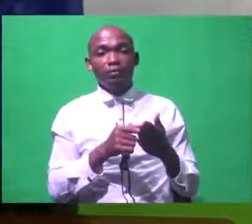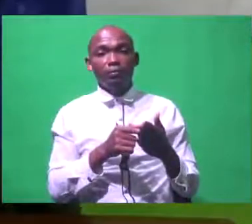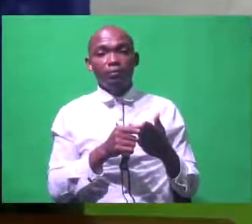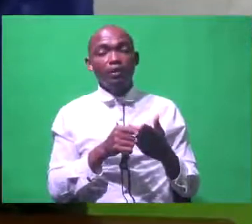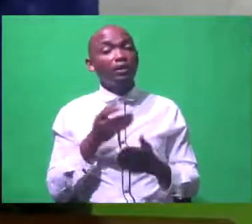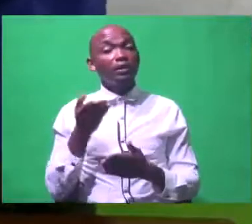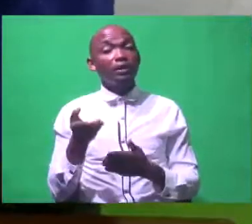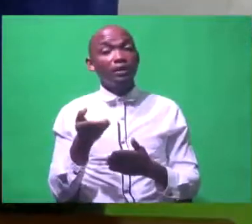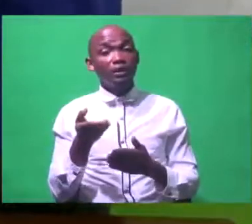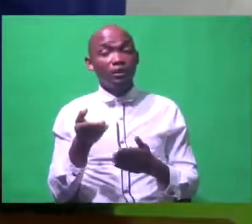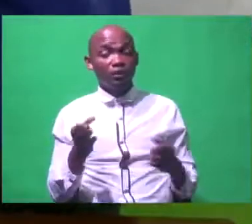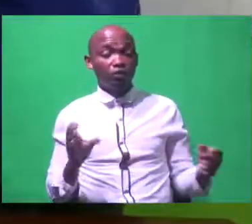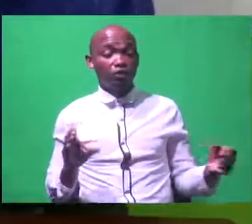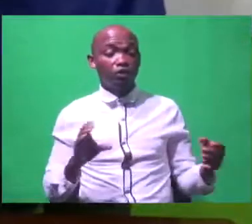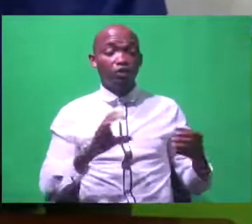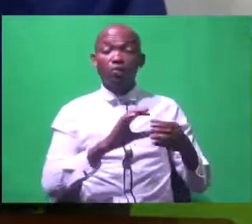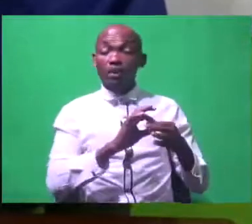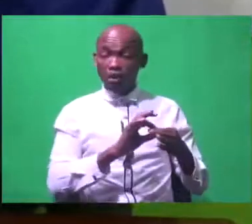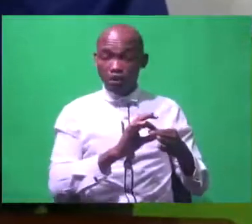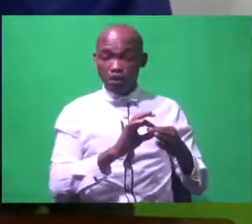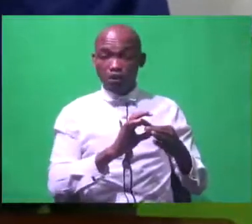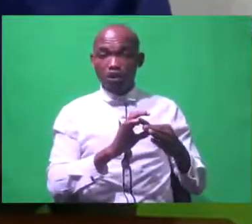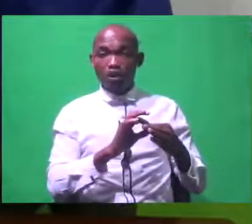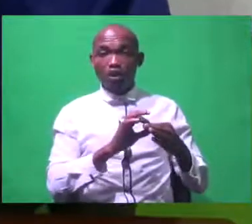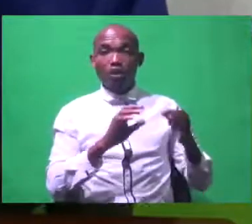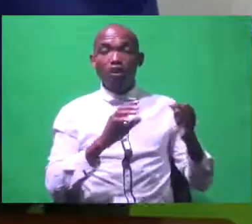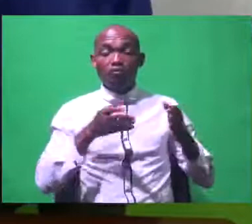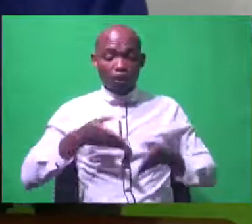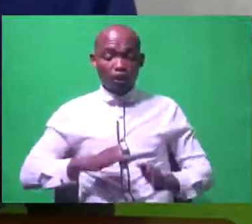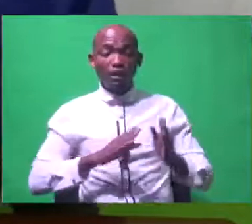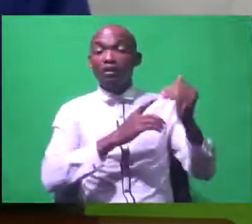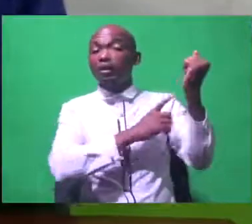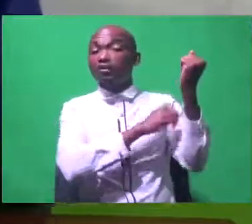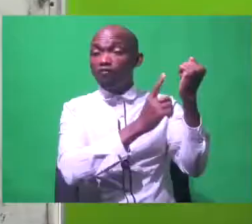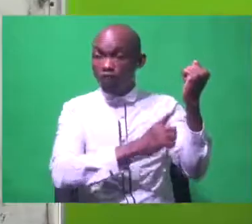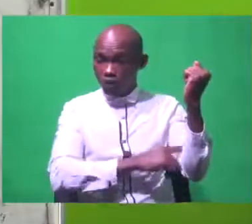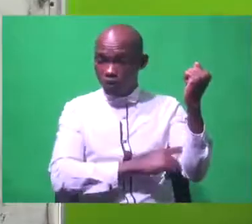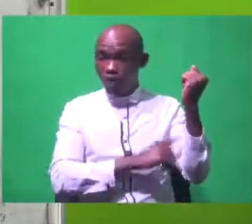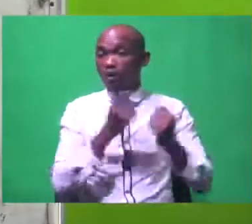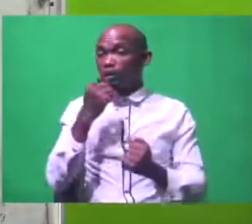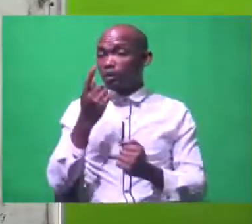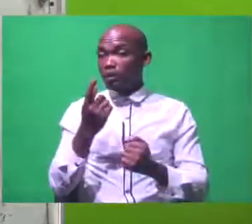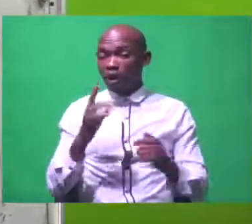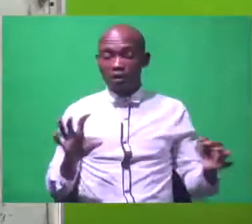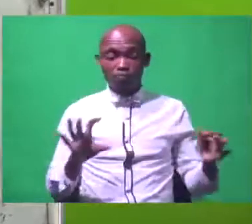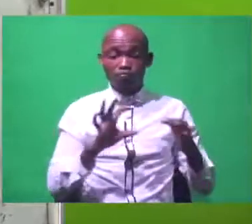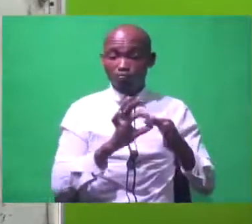the combination of productive forces. Here, you say the